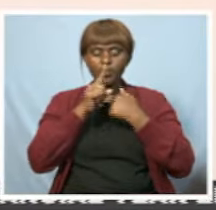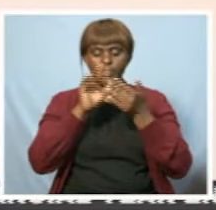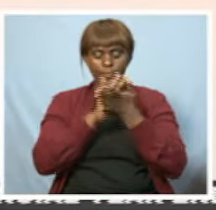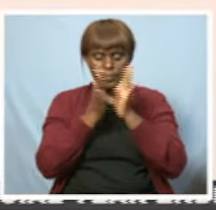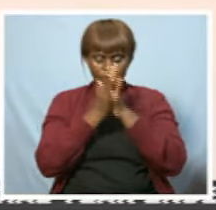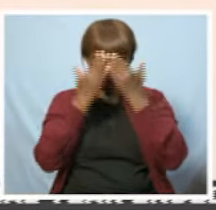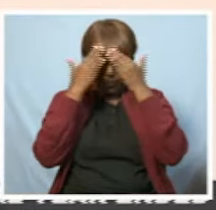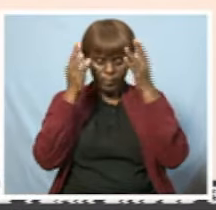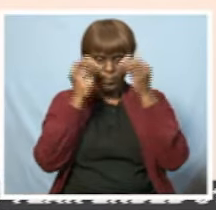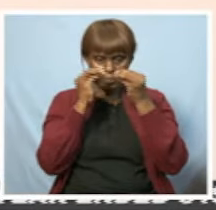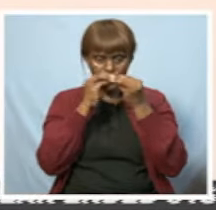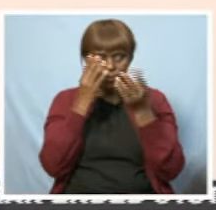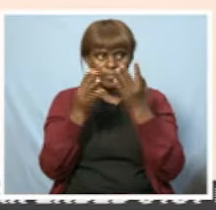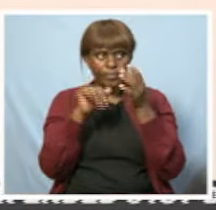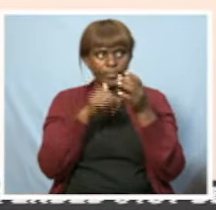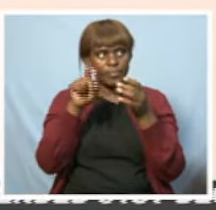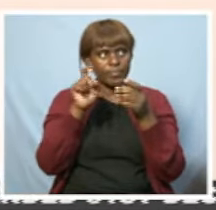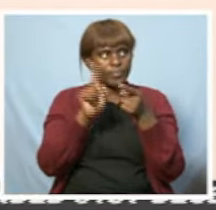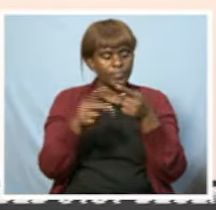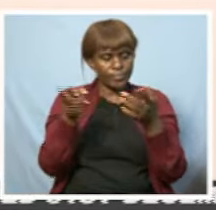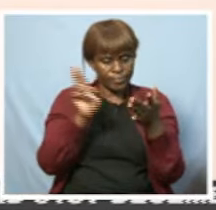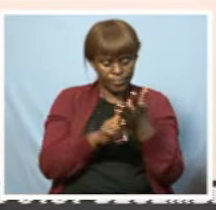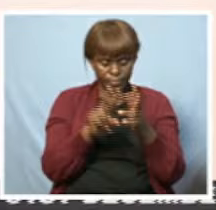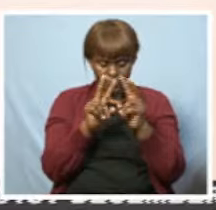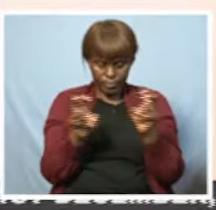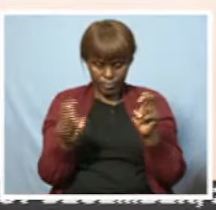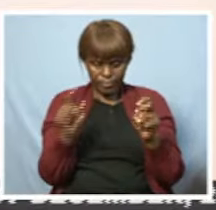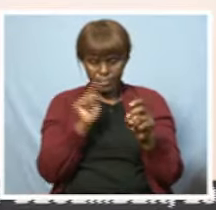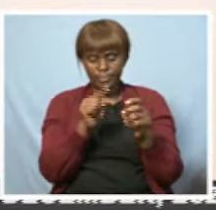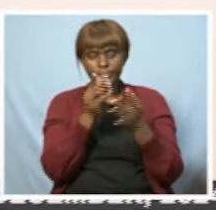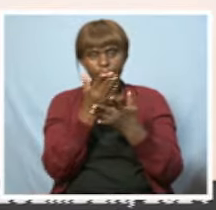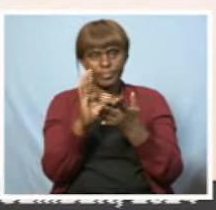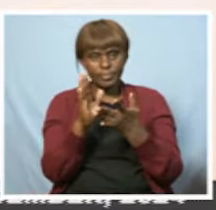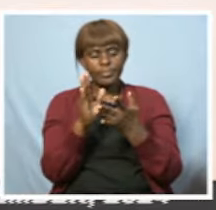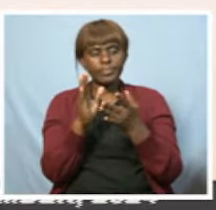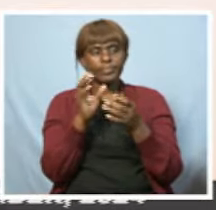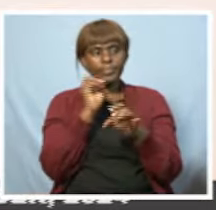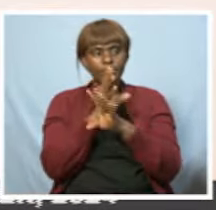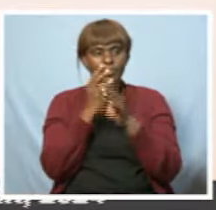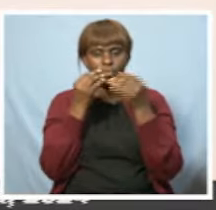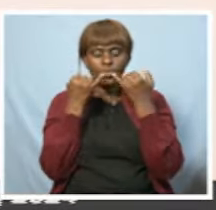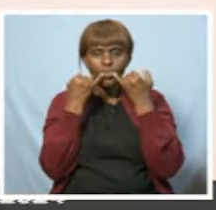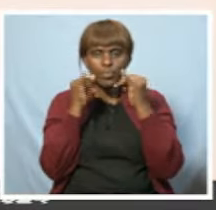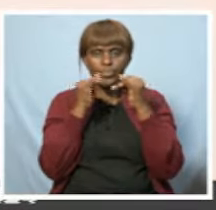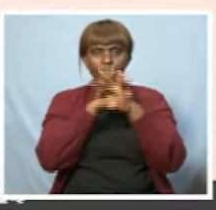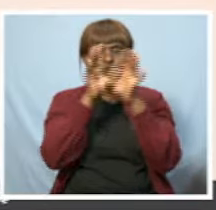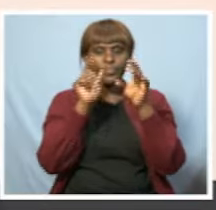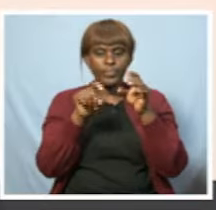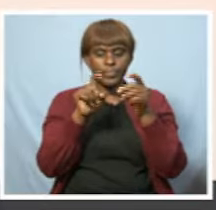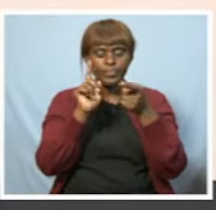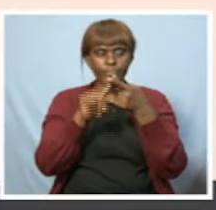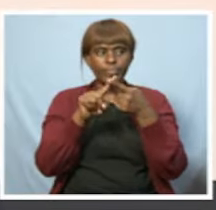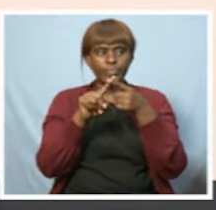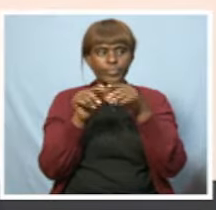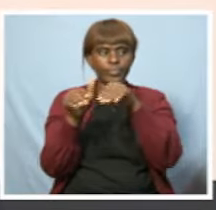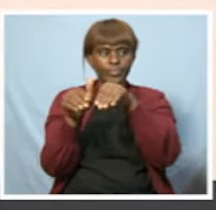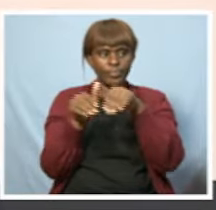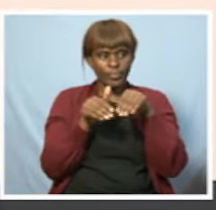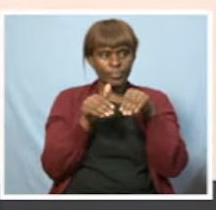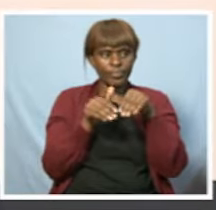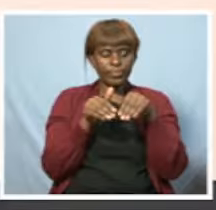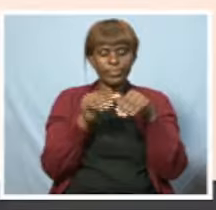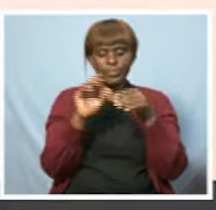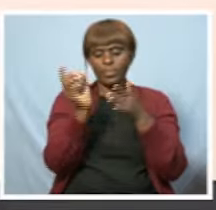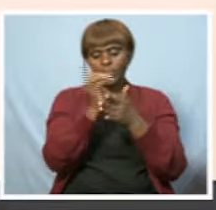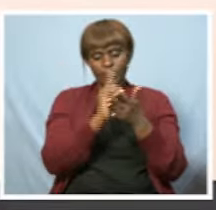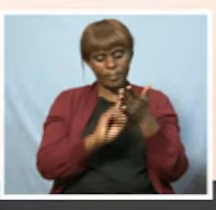that here, perhaps we need to recheck this part. Like you have correctly said, perhaps we need to draw out a